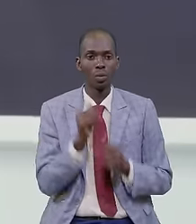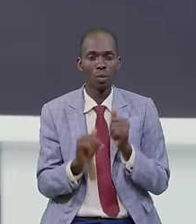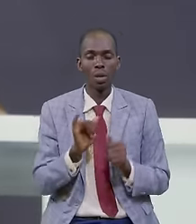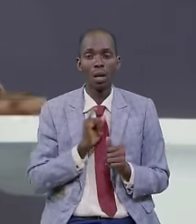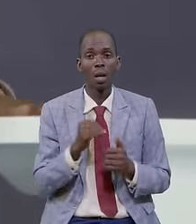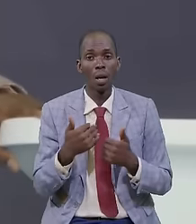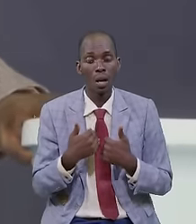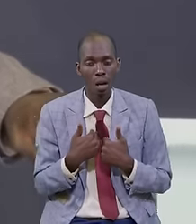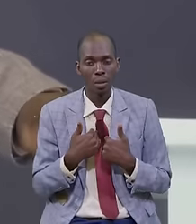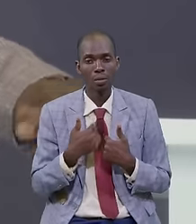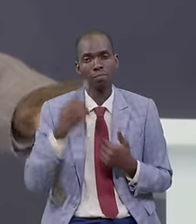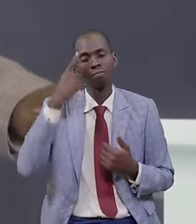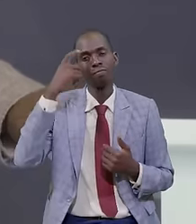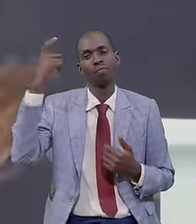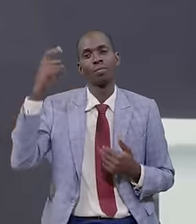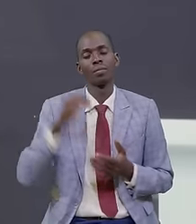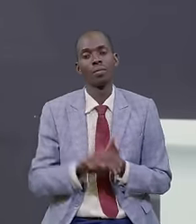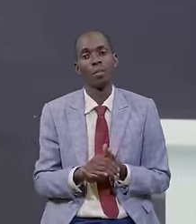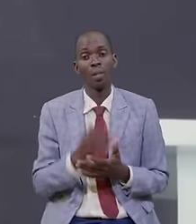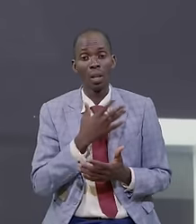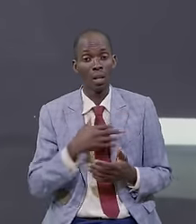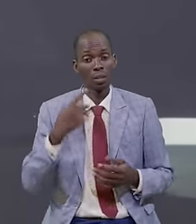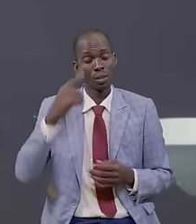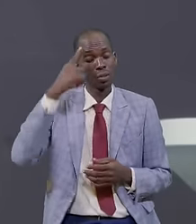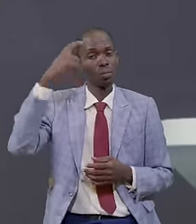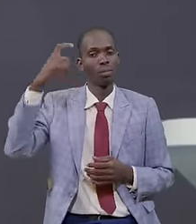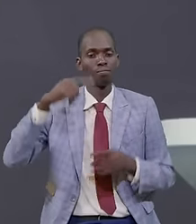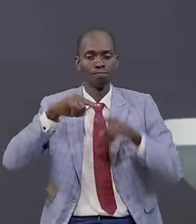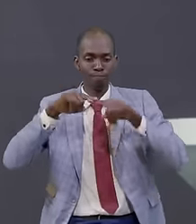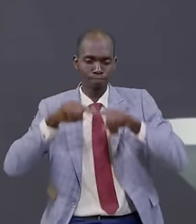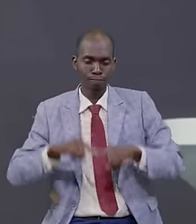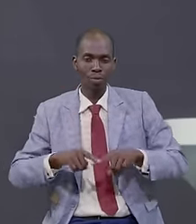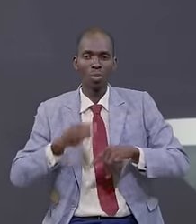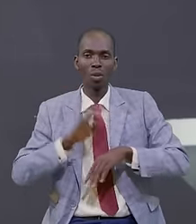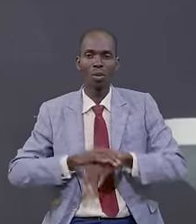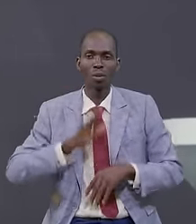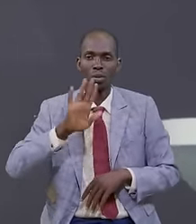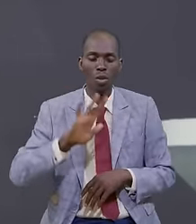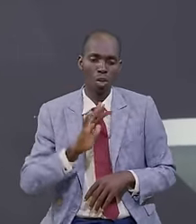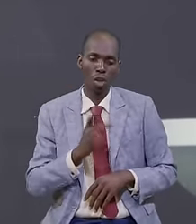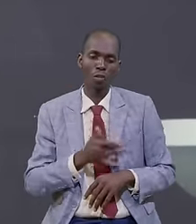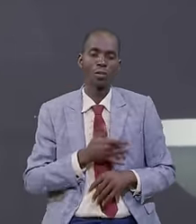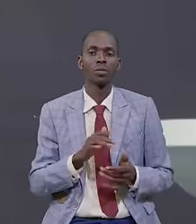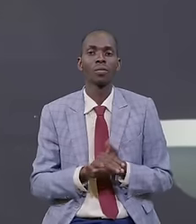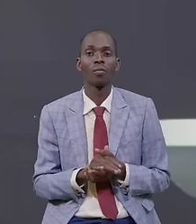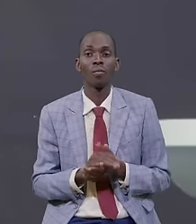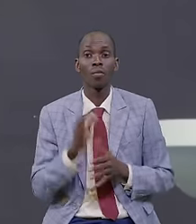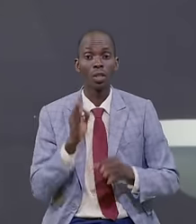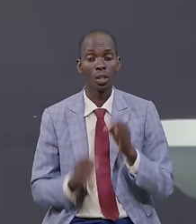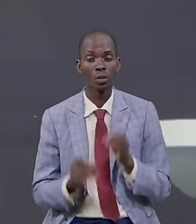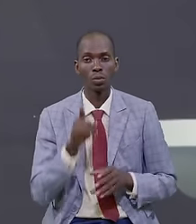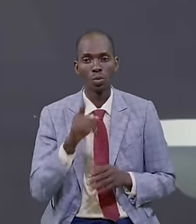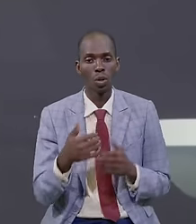determined is conviction. If you have a true dream, really, really, if you have a dream,